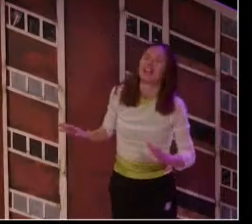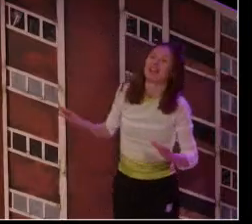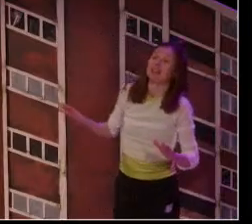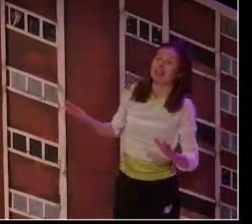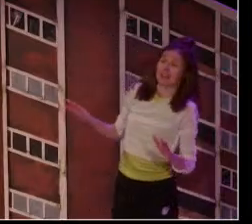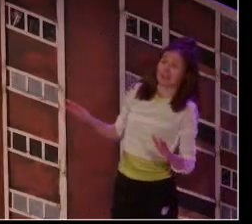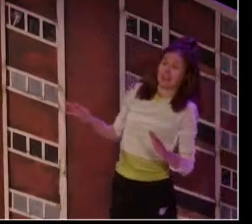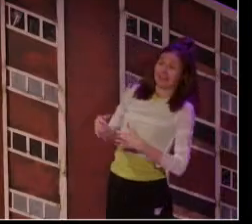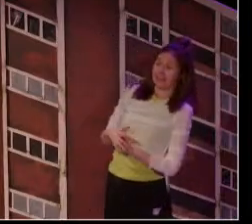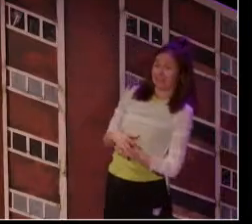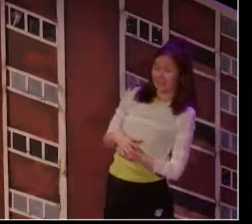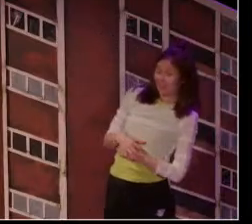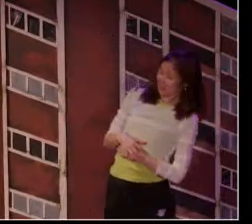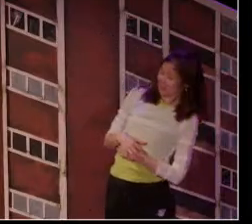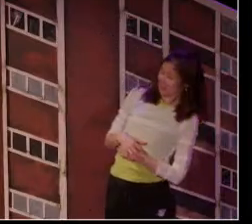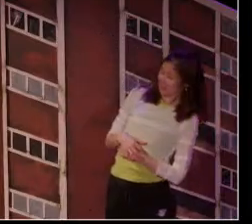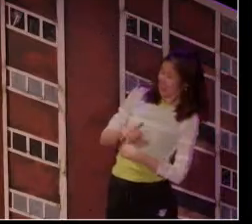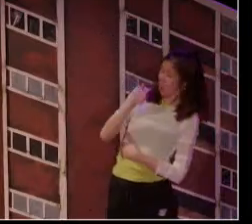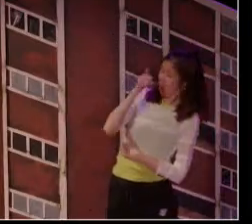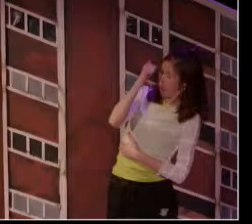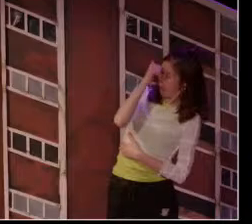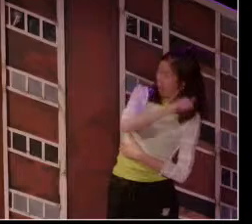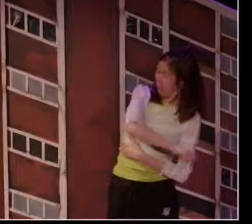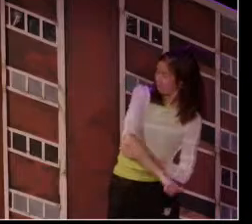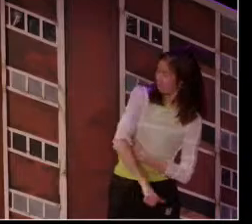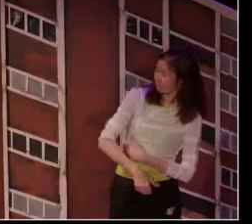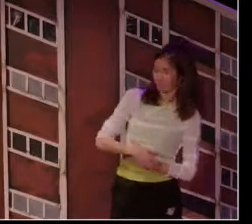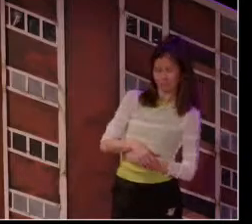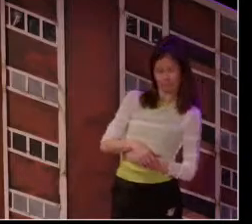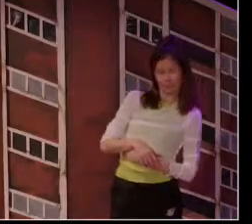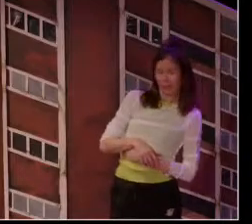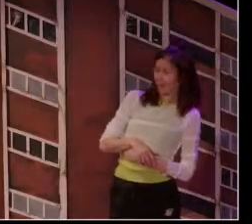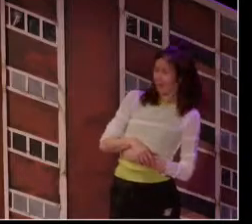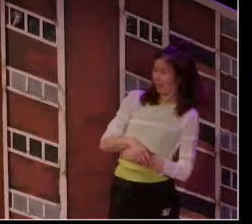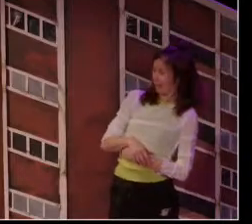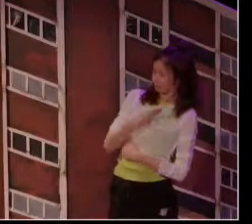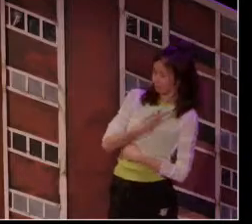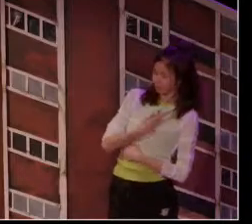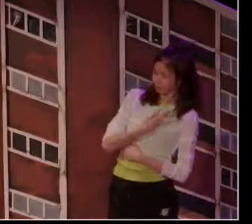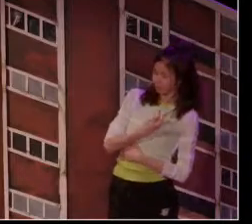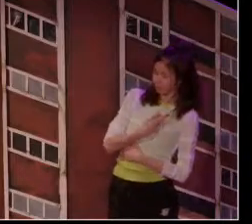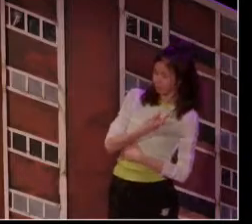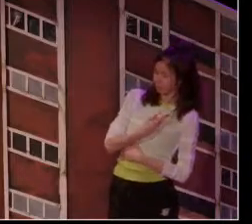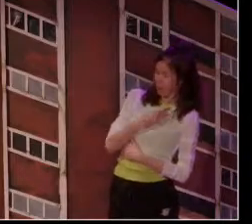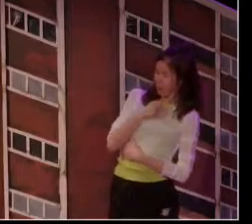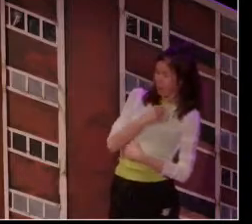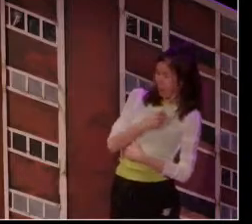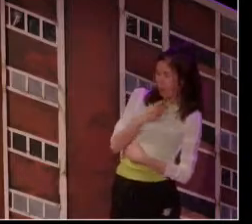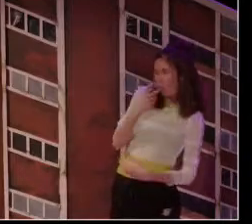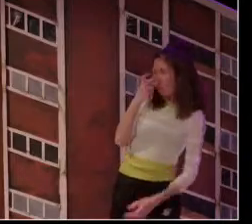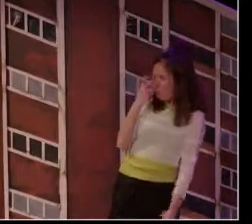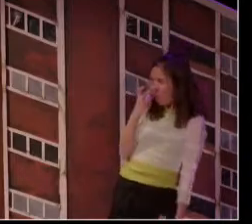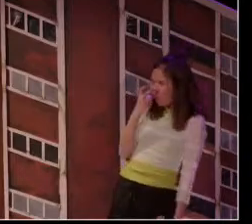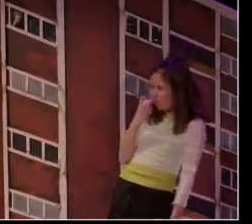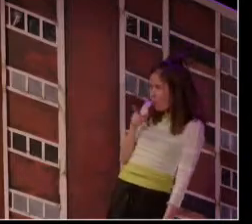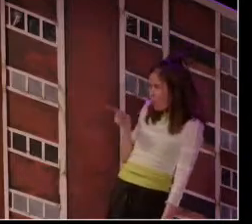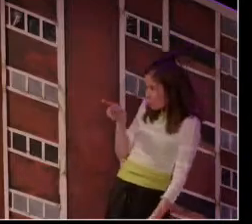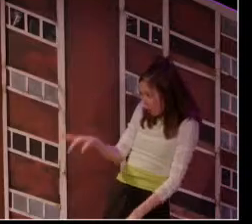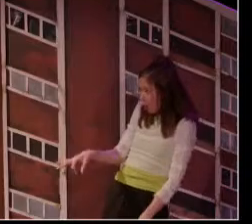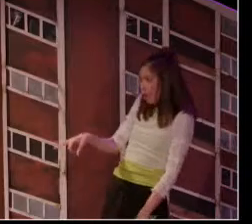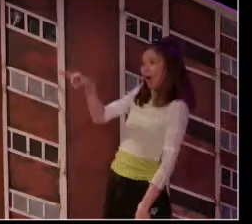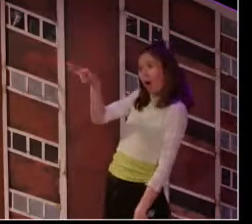Shepherdess, how clever of you to match our ages with flowers of winter.